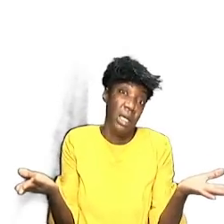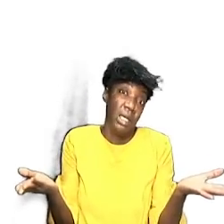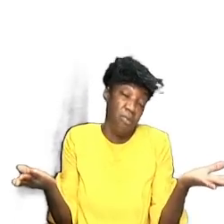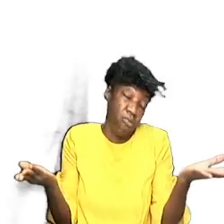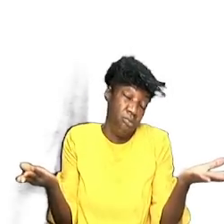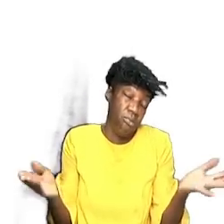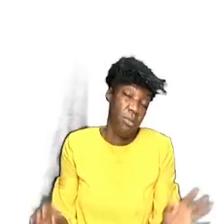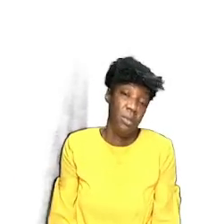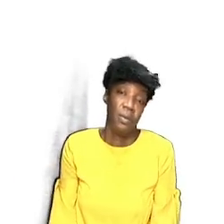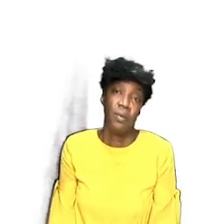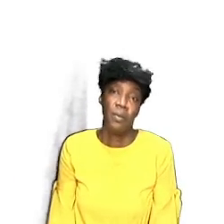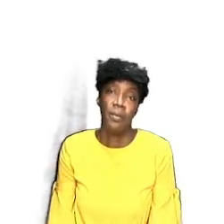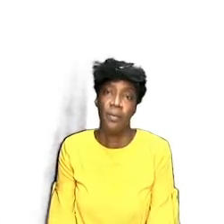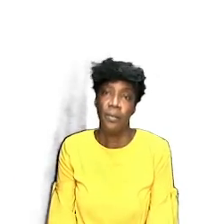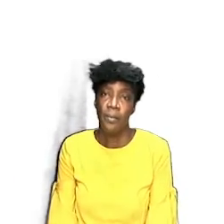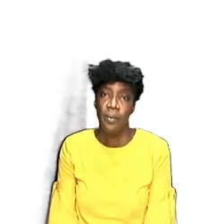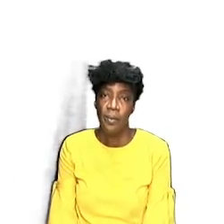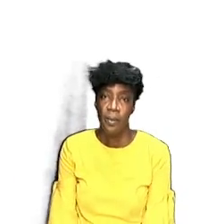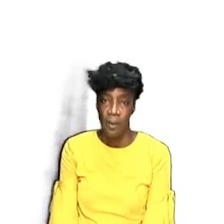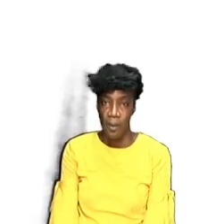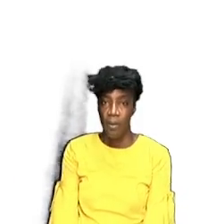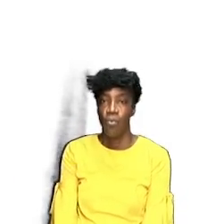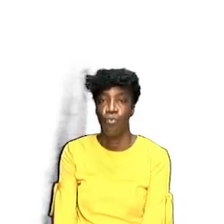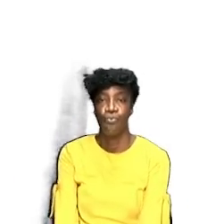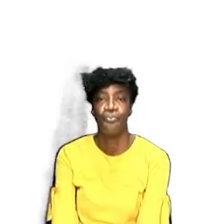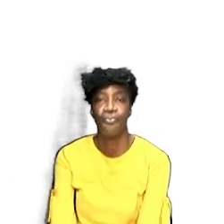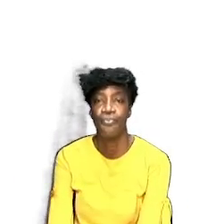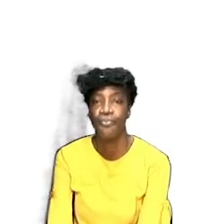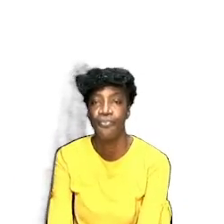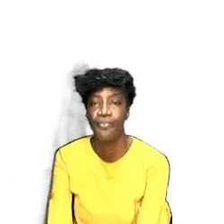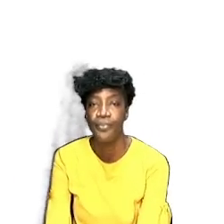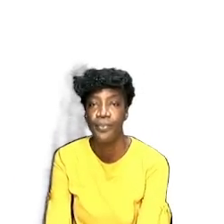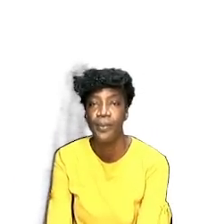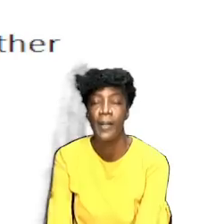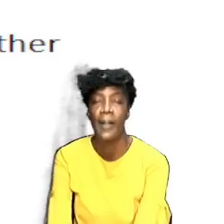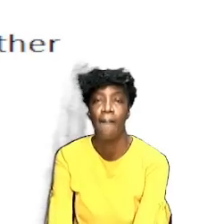truth. Let us try to look at what Paul was saying.